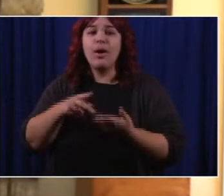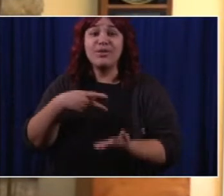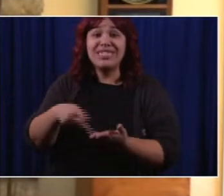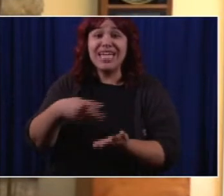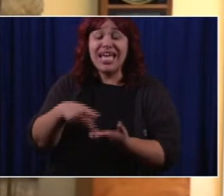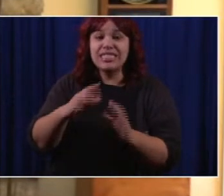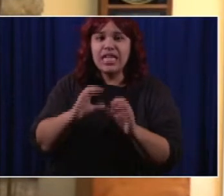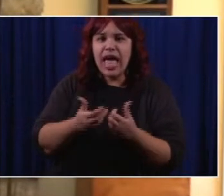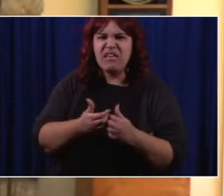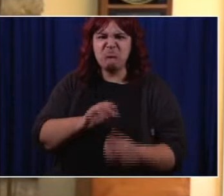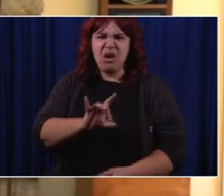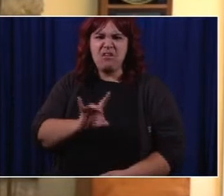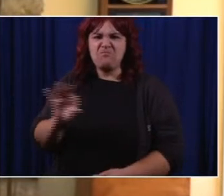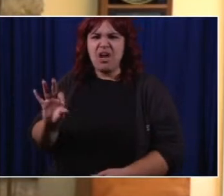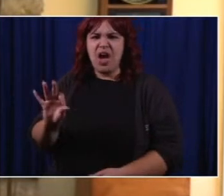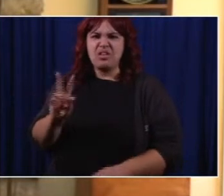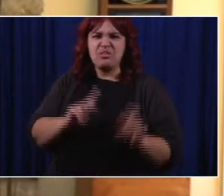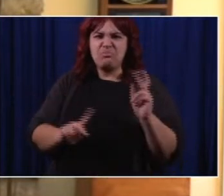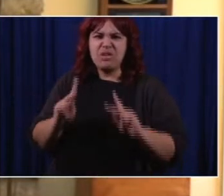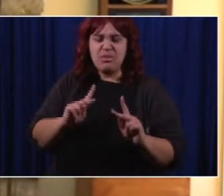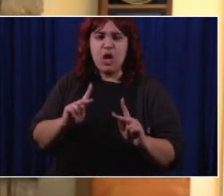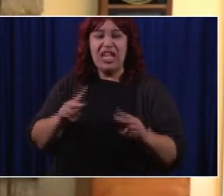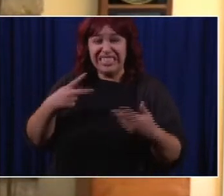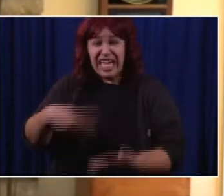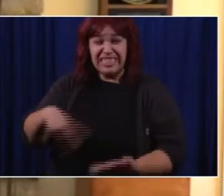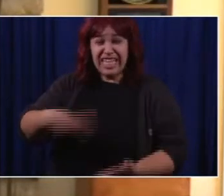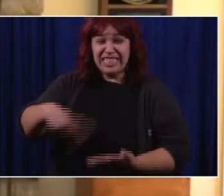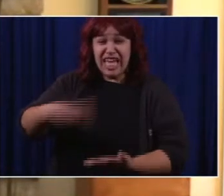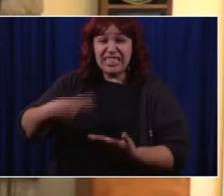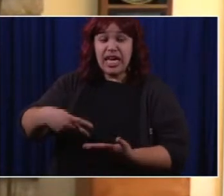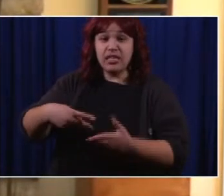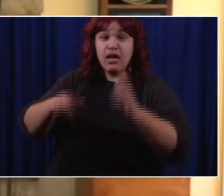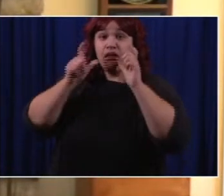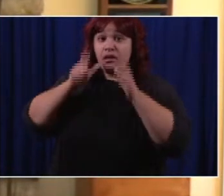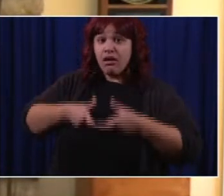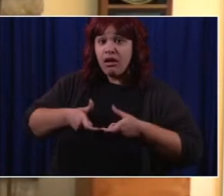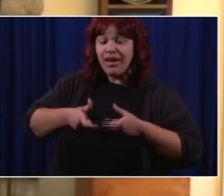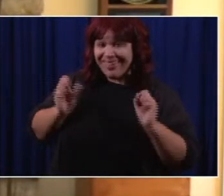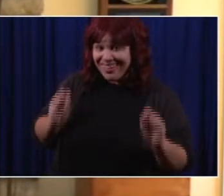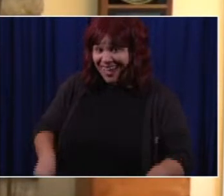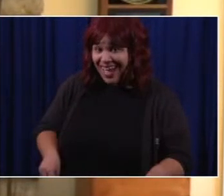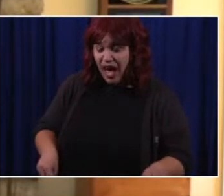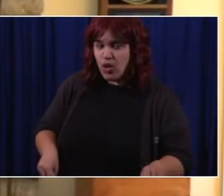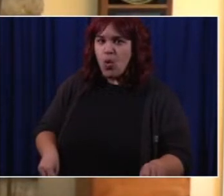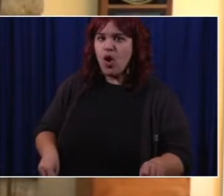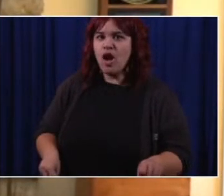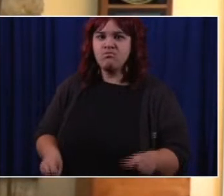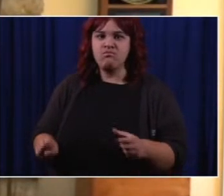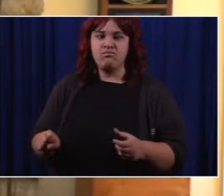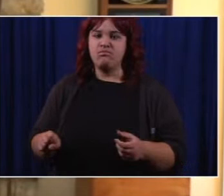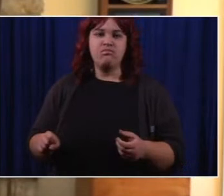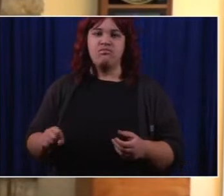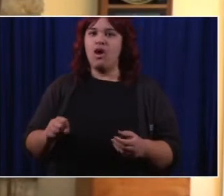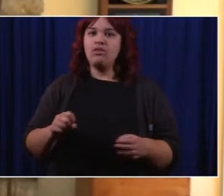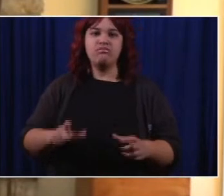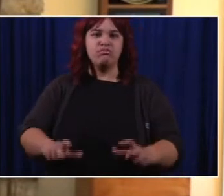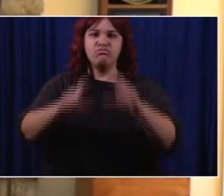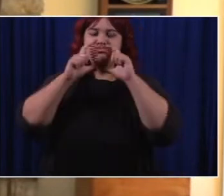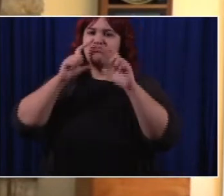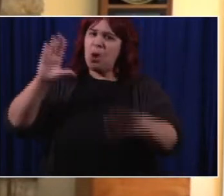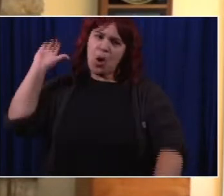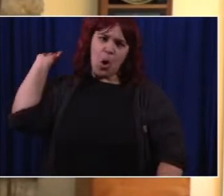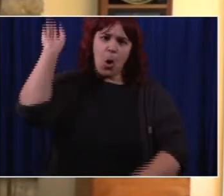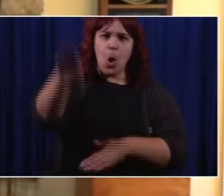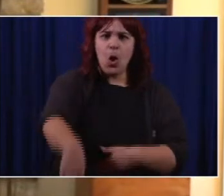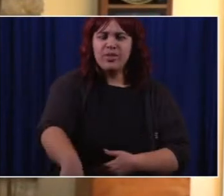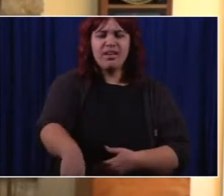9 people while they're actively doing that, are they going to be exempt from having to wear a mask? Or is this going to be a 100% mask